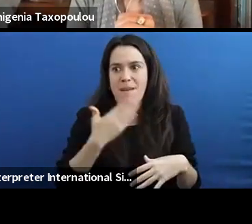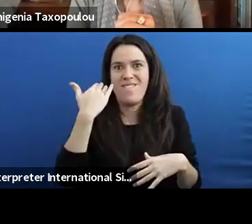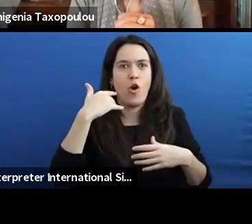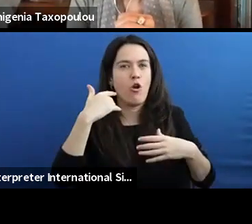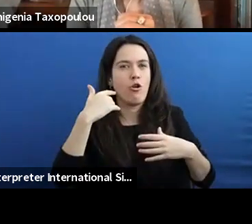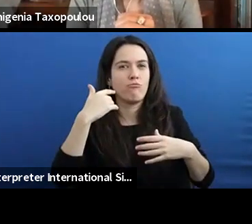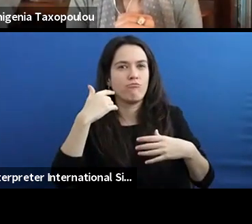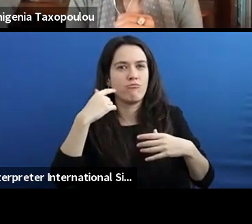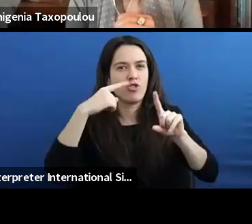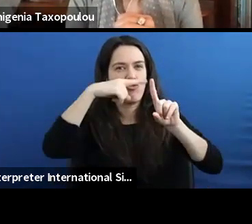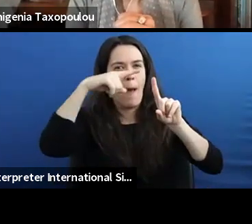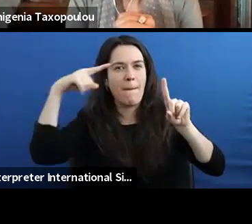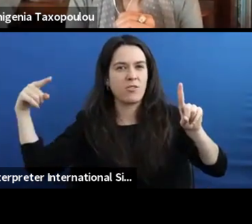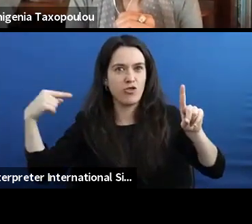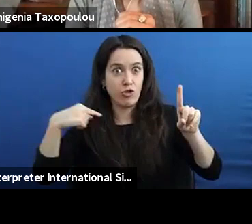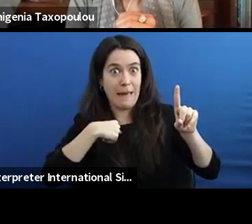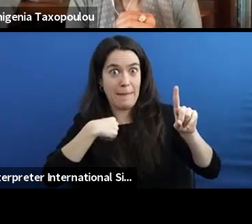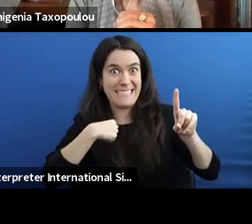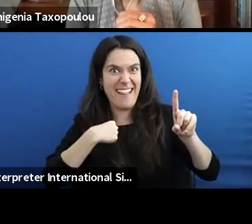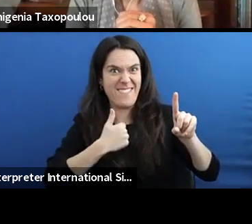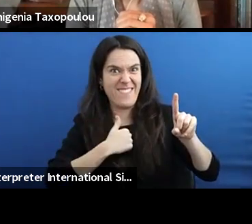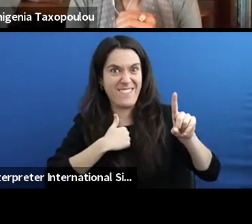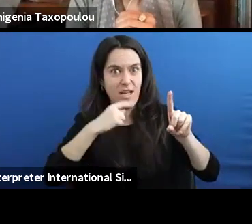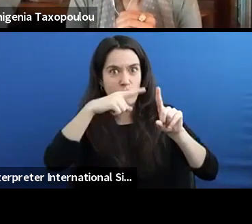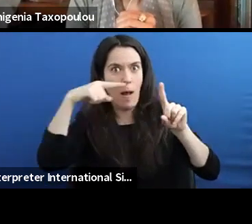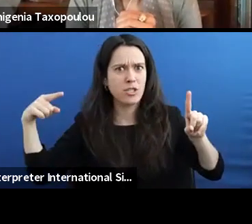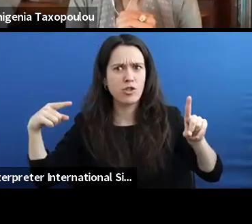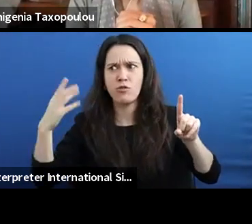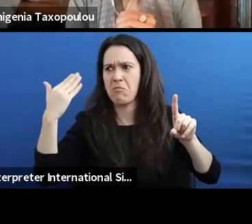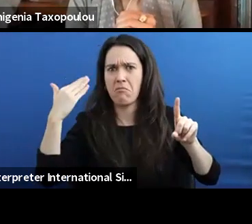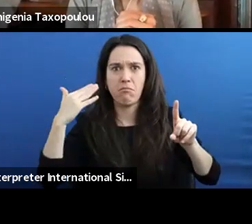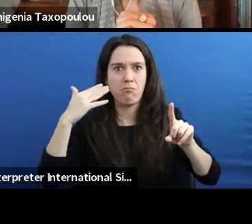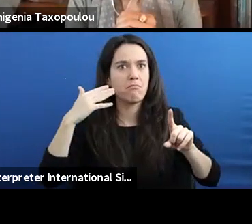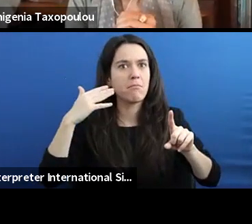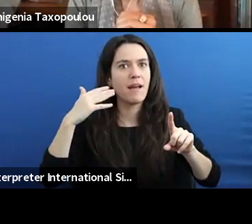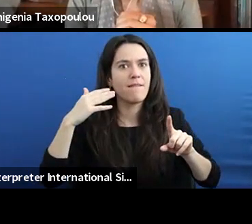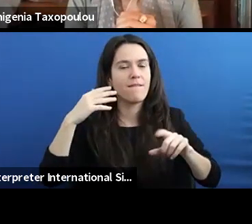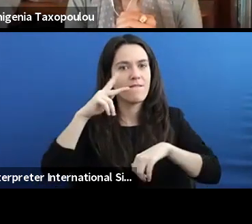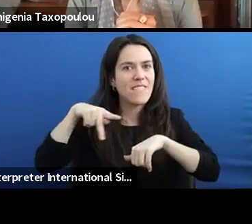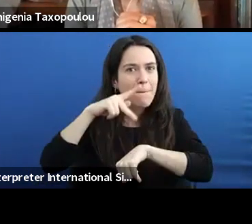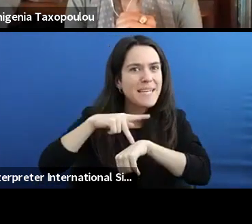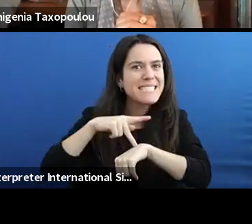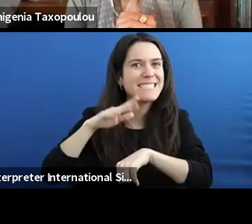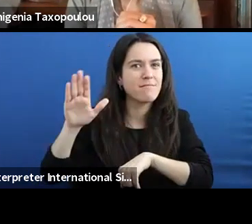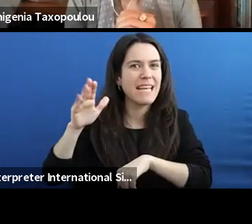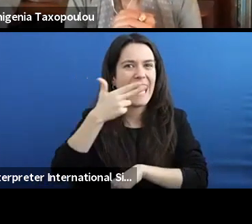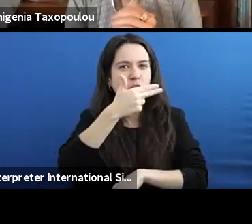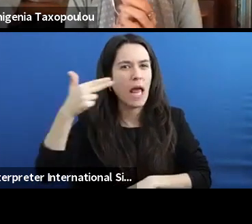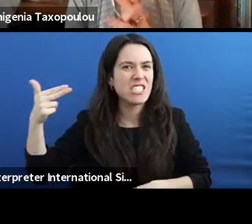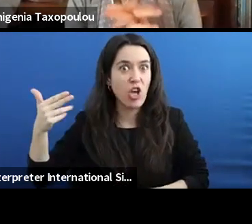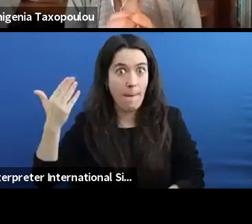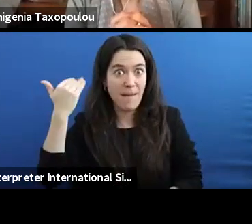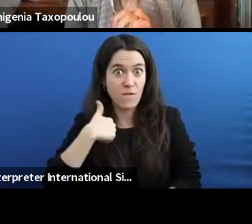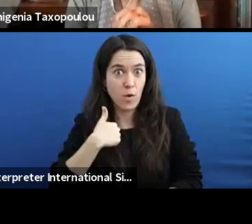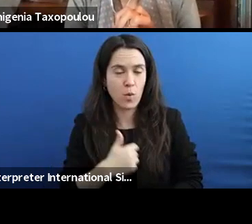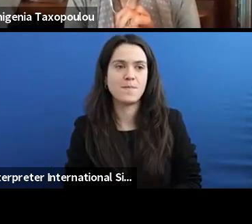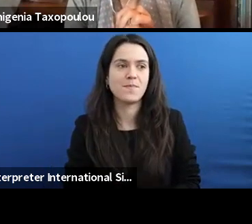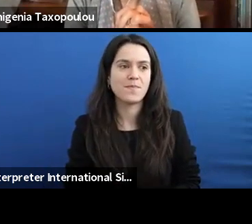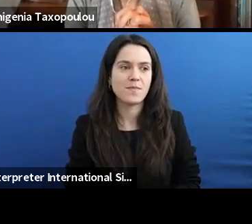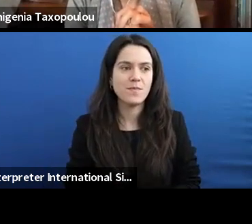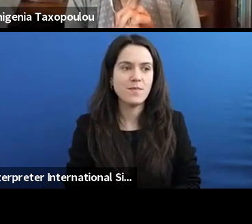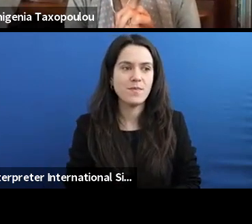the time I was in Indonesia and the Philippines, for example. I was created or asked to